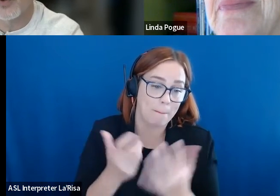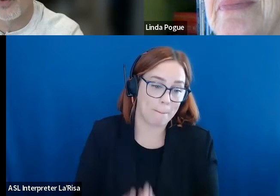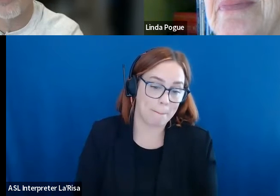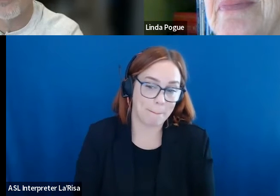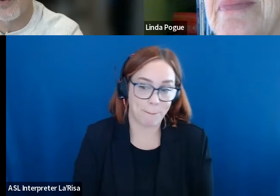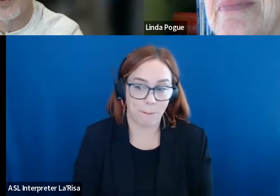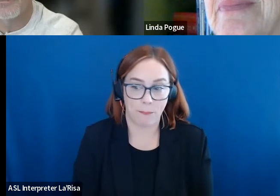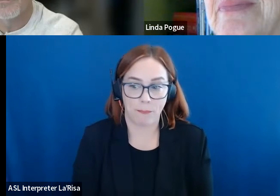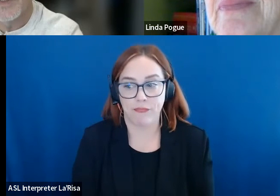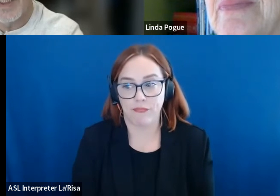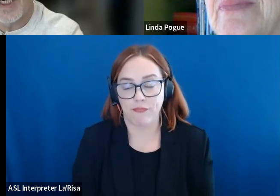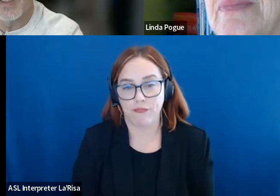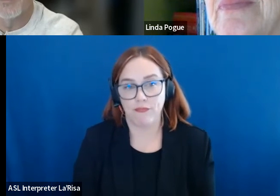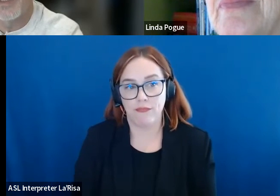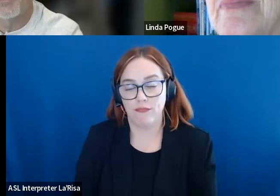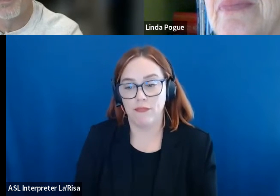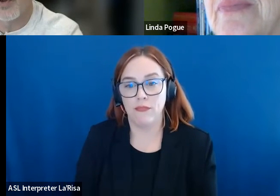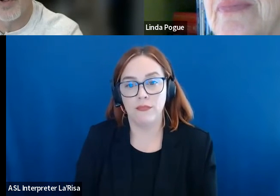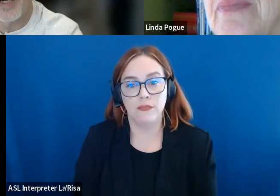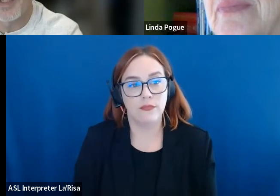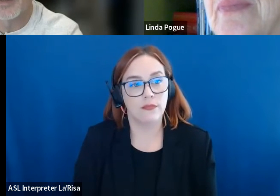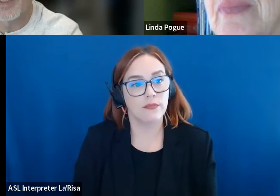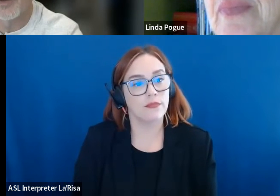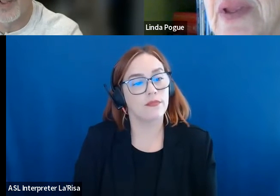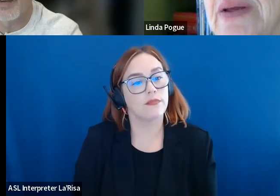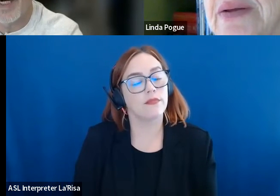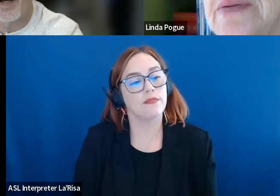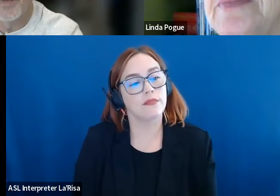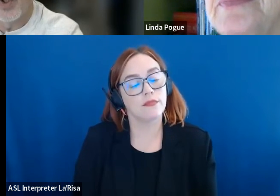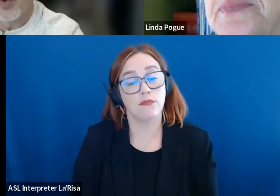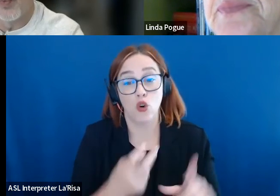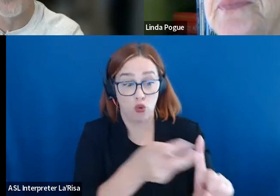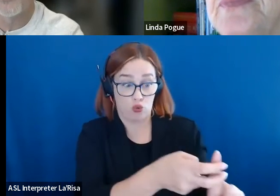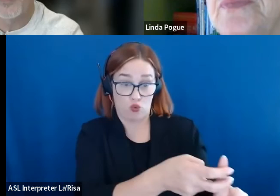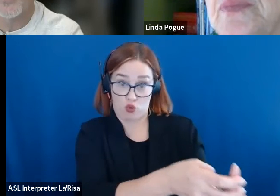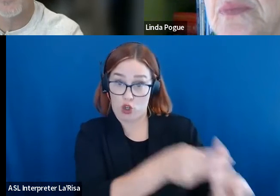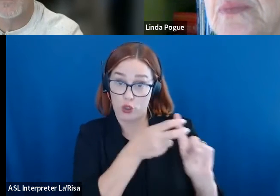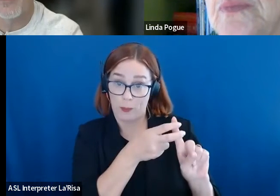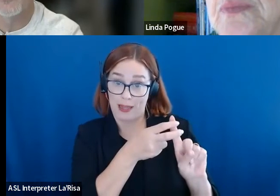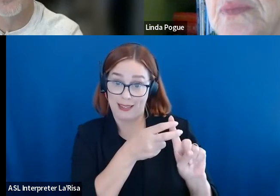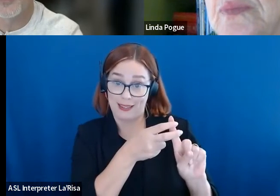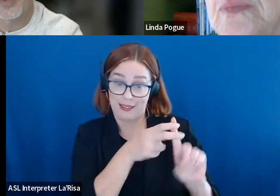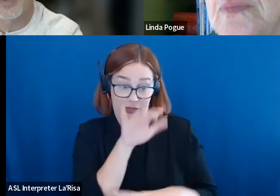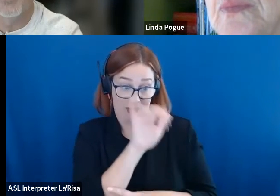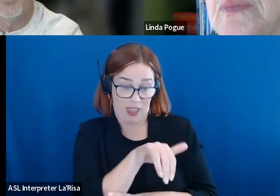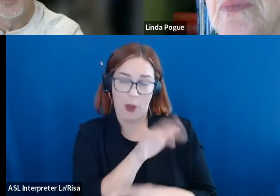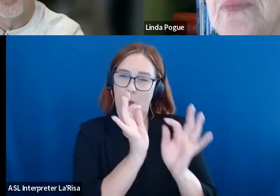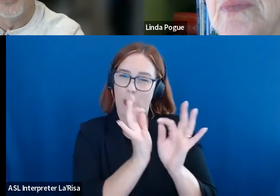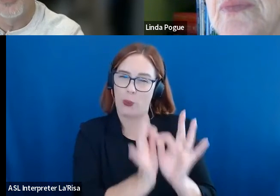recruitment is the cornerstone of keeping the program alive and well. Once you get the